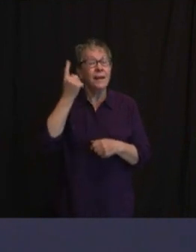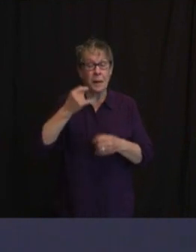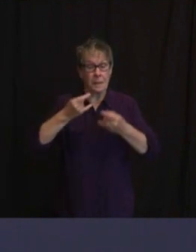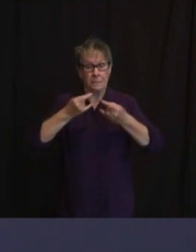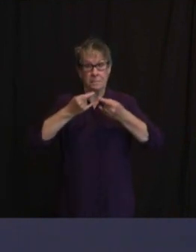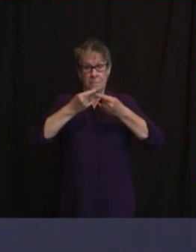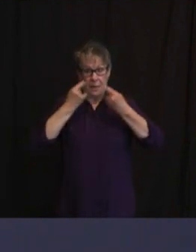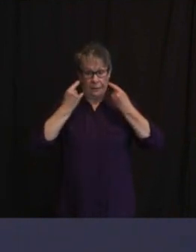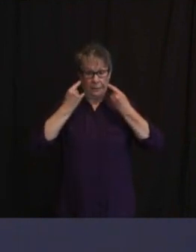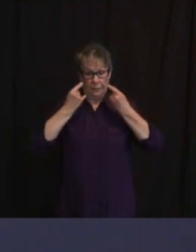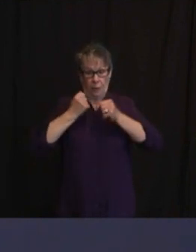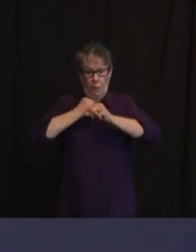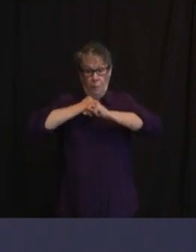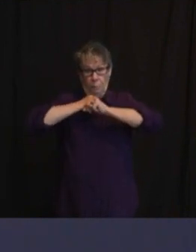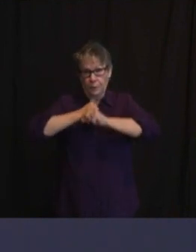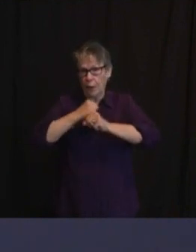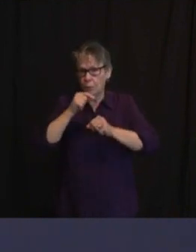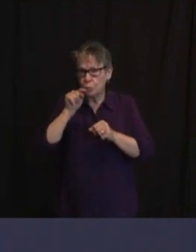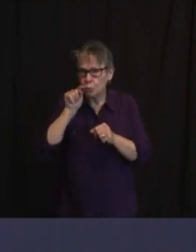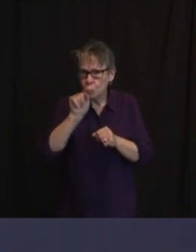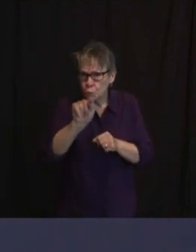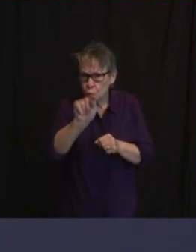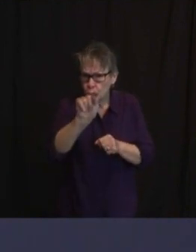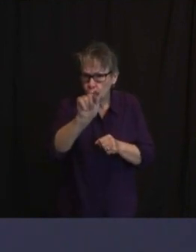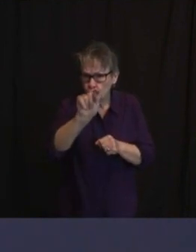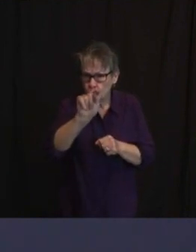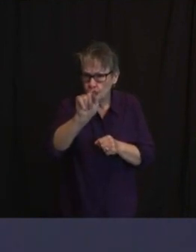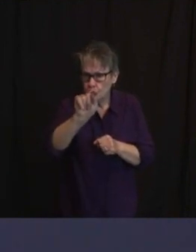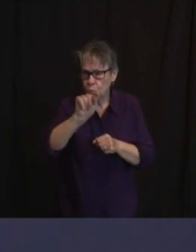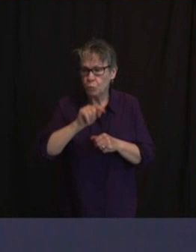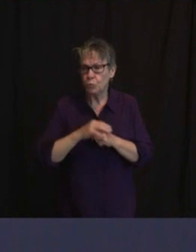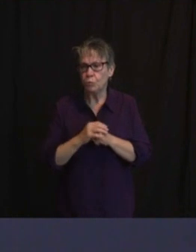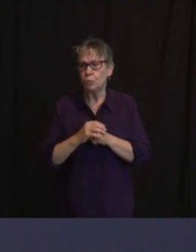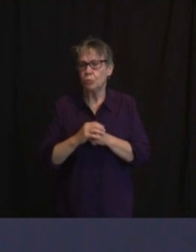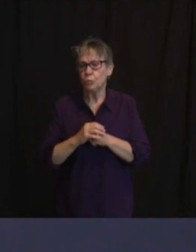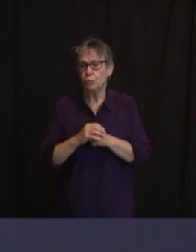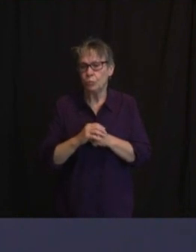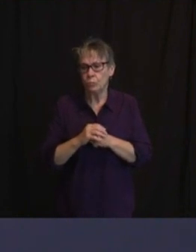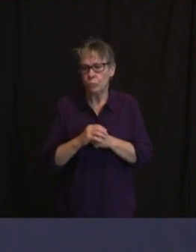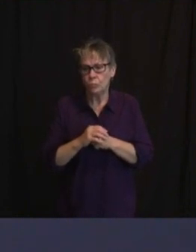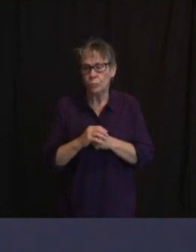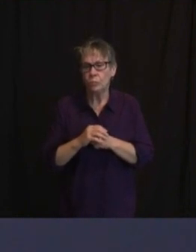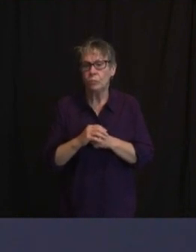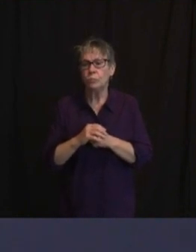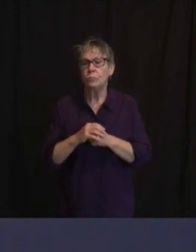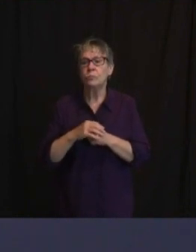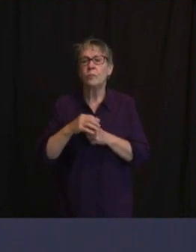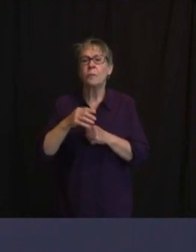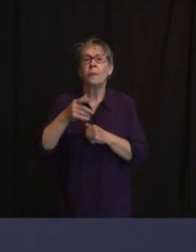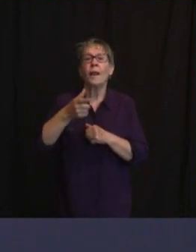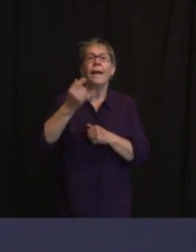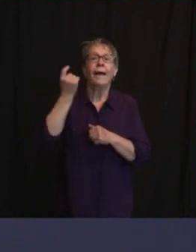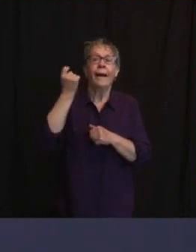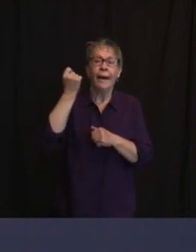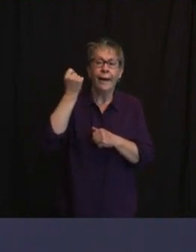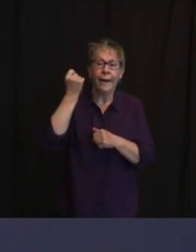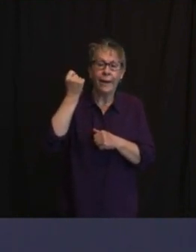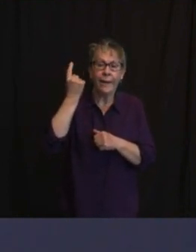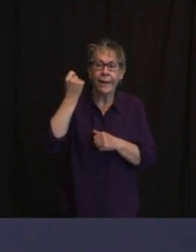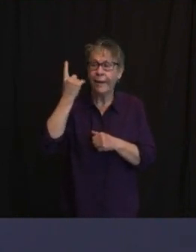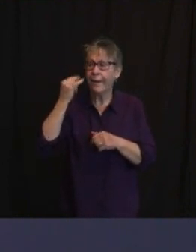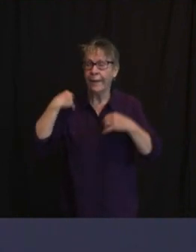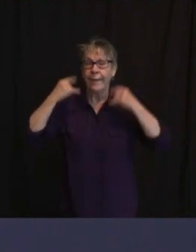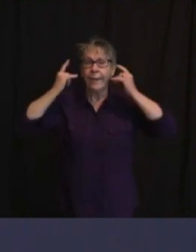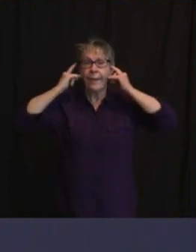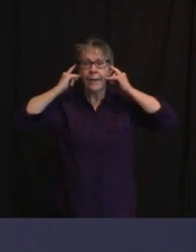droplets on you within 6 feet. And so we take these off only to speak at these press conferences. I don't want to get